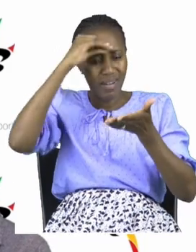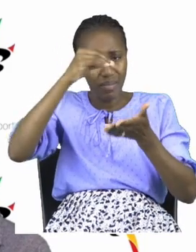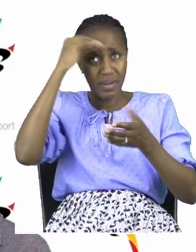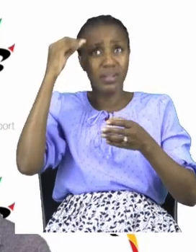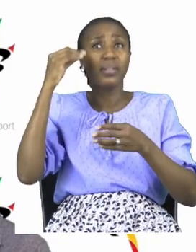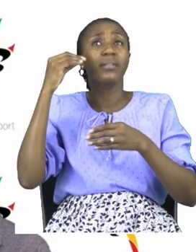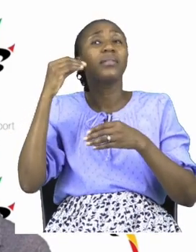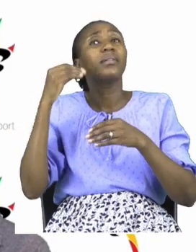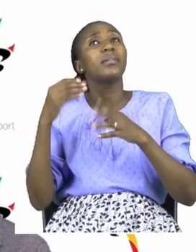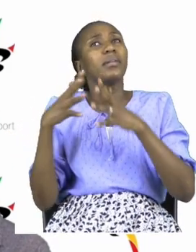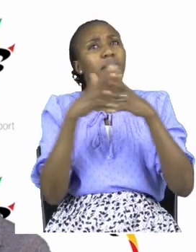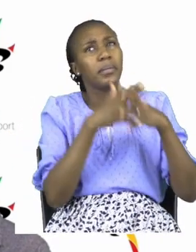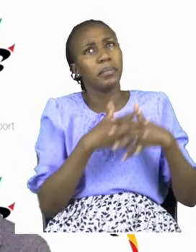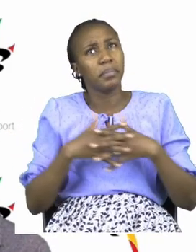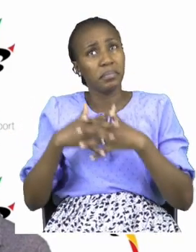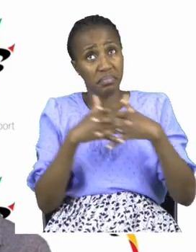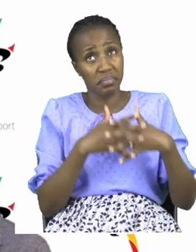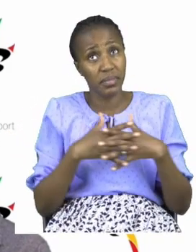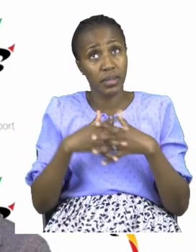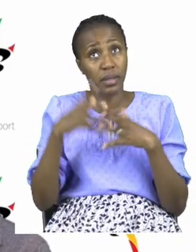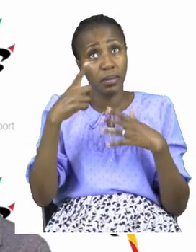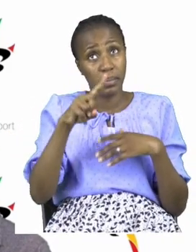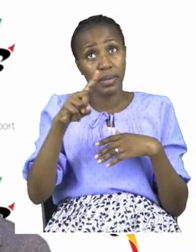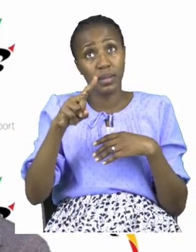but Connor is still playing